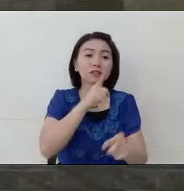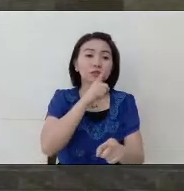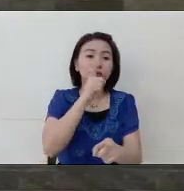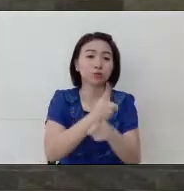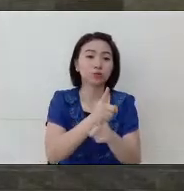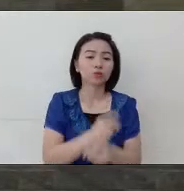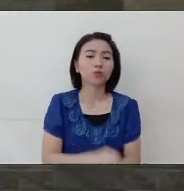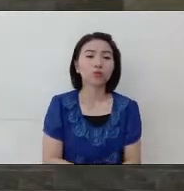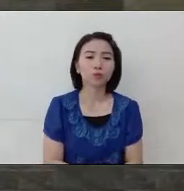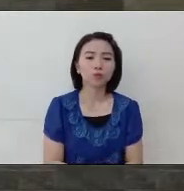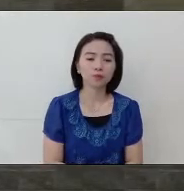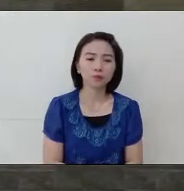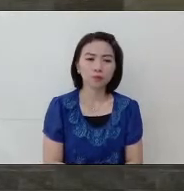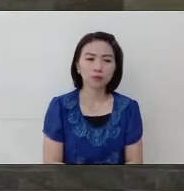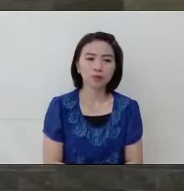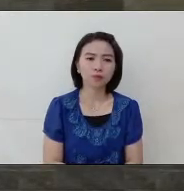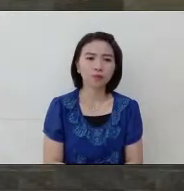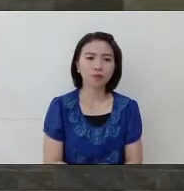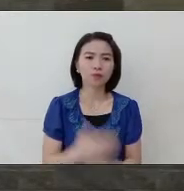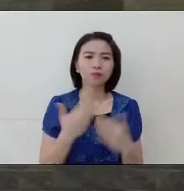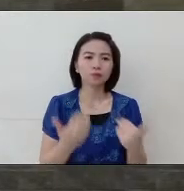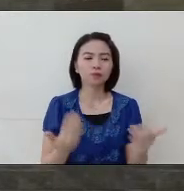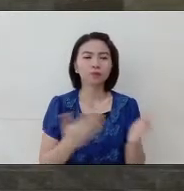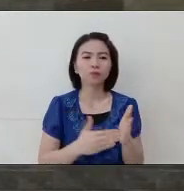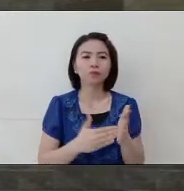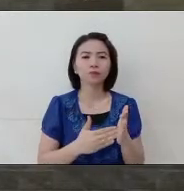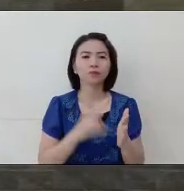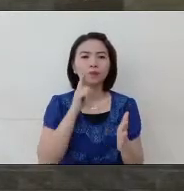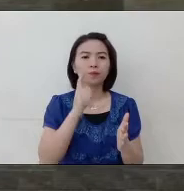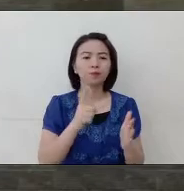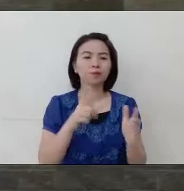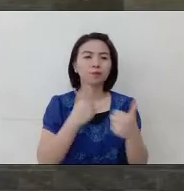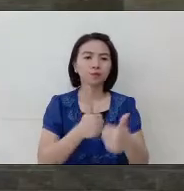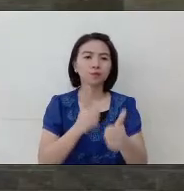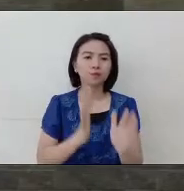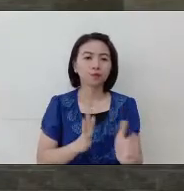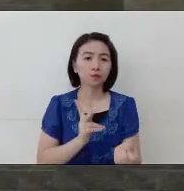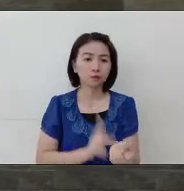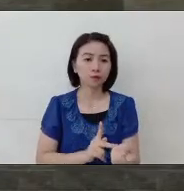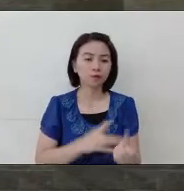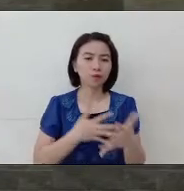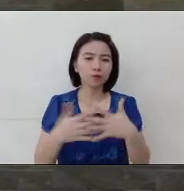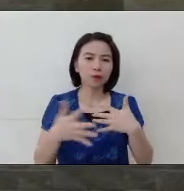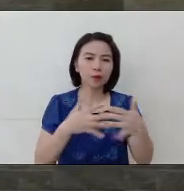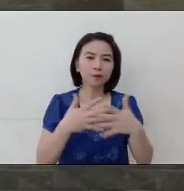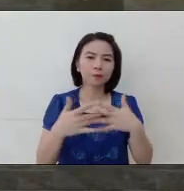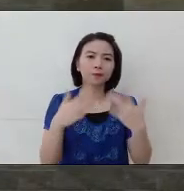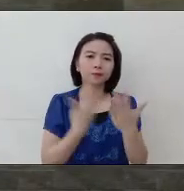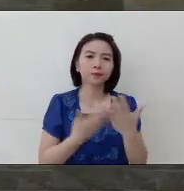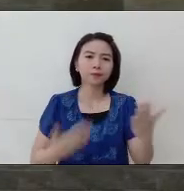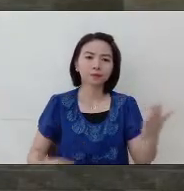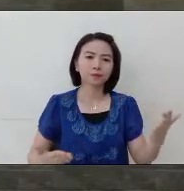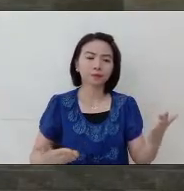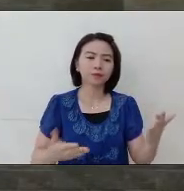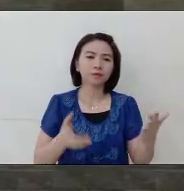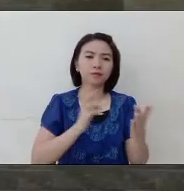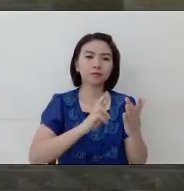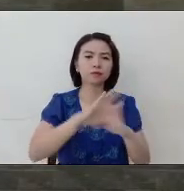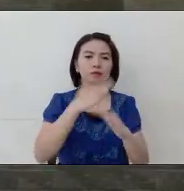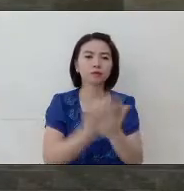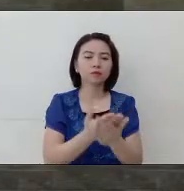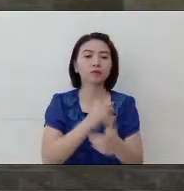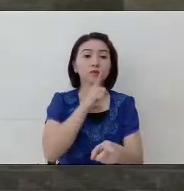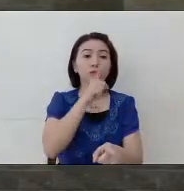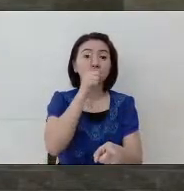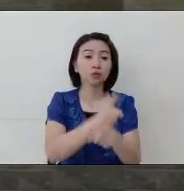Napakasimple po ng Bible eh. Whatsoever things, Paul said, are true. Things, or think, on